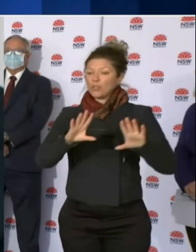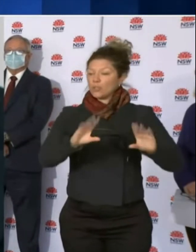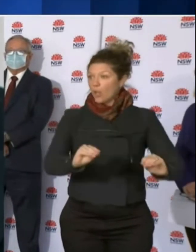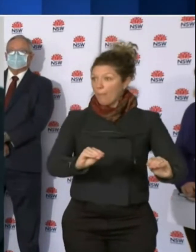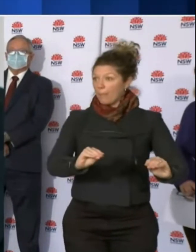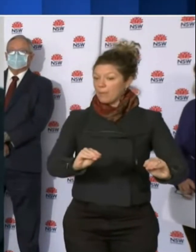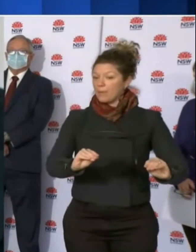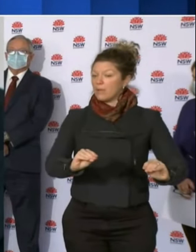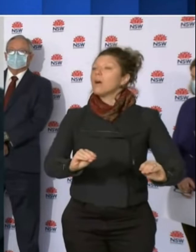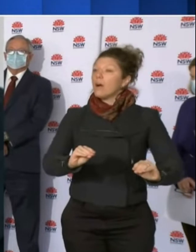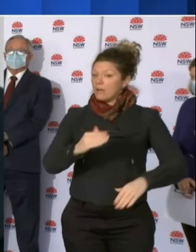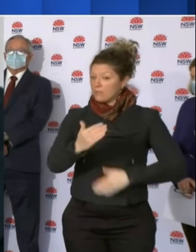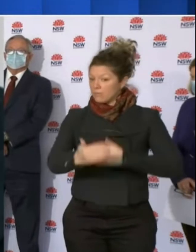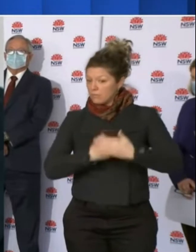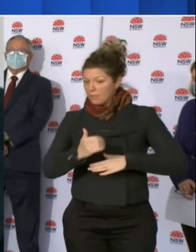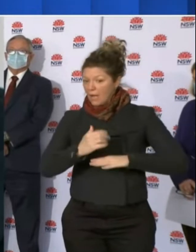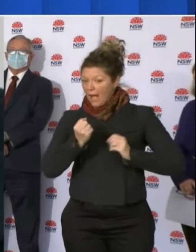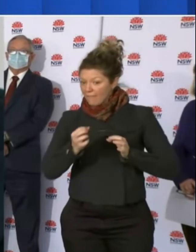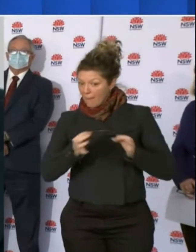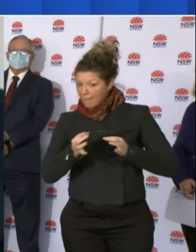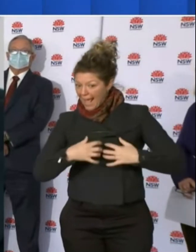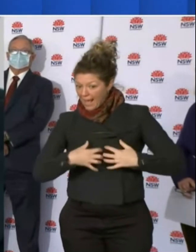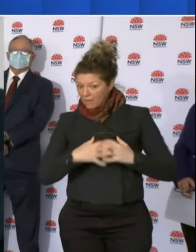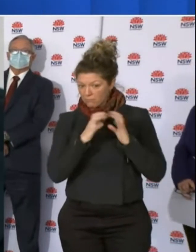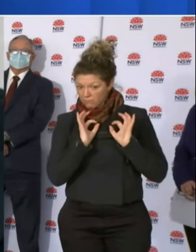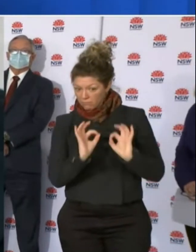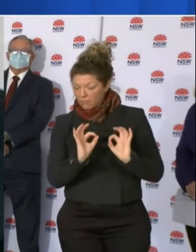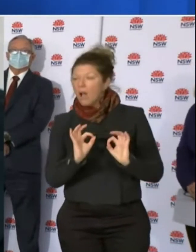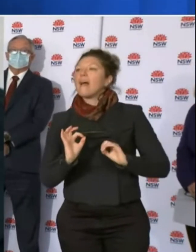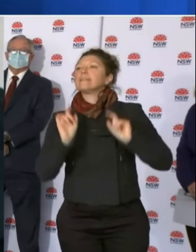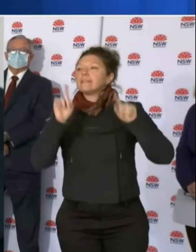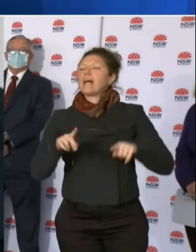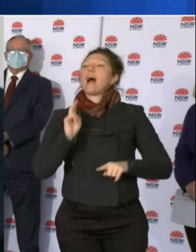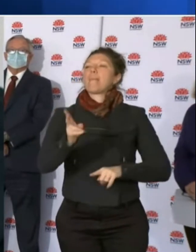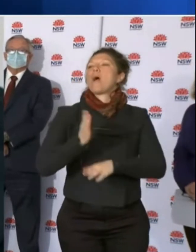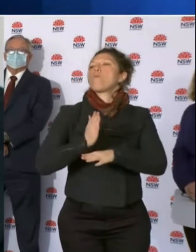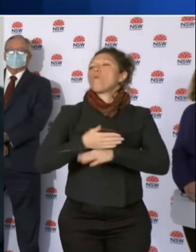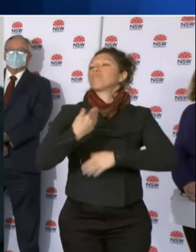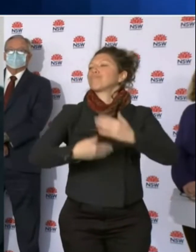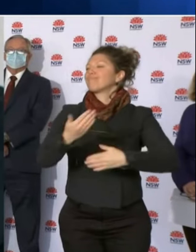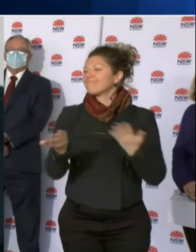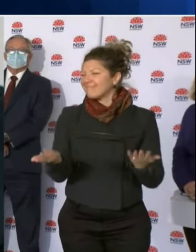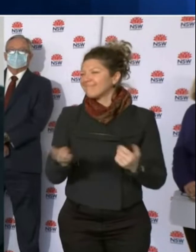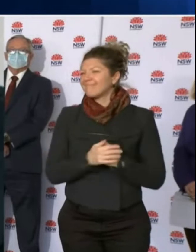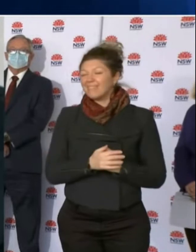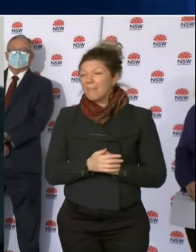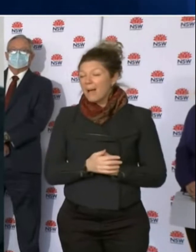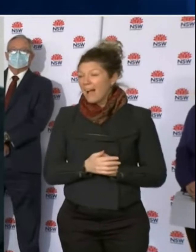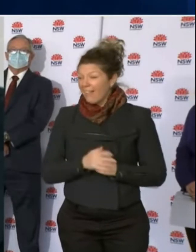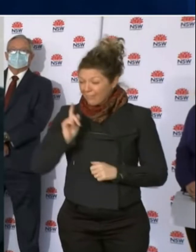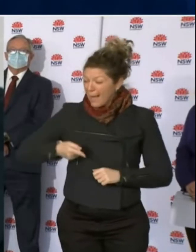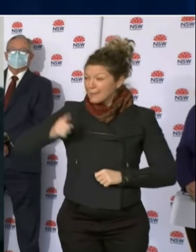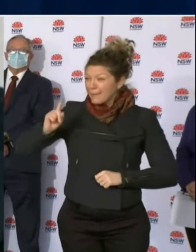and continue safely indefinitely. And that's our aim. But we knew that the risk of literally having thousands and thousands of